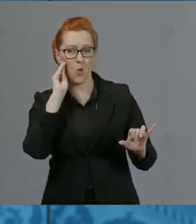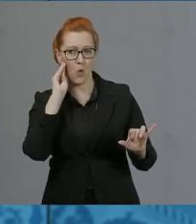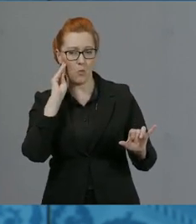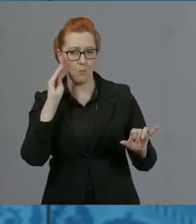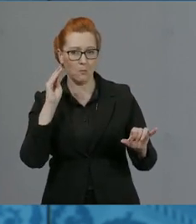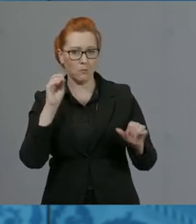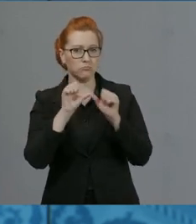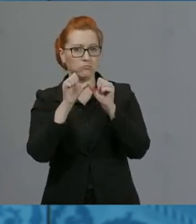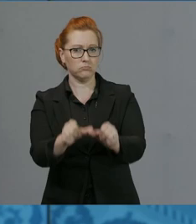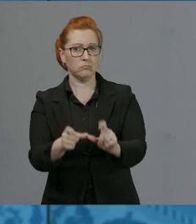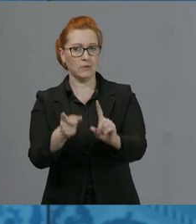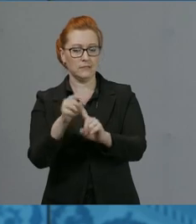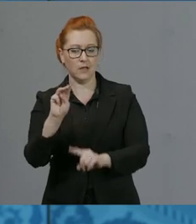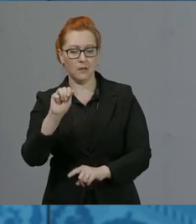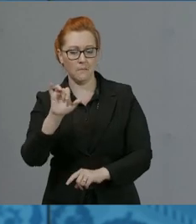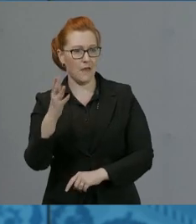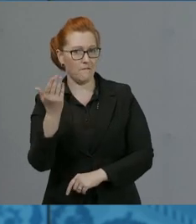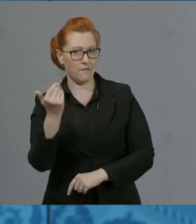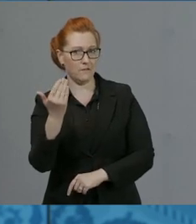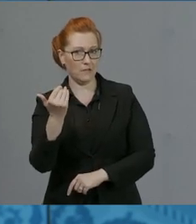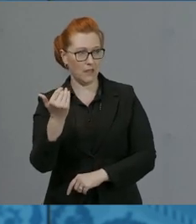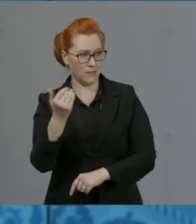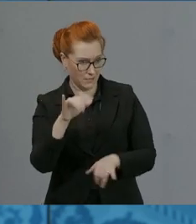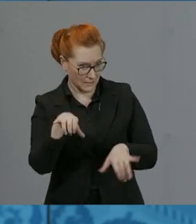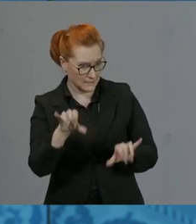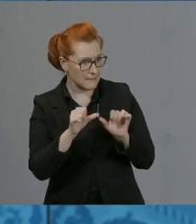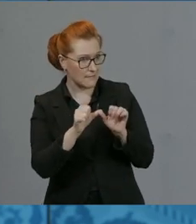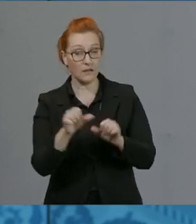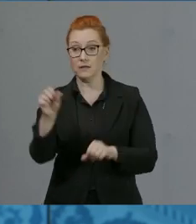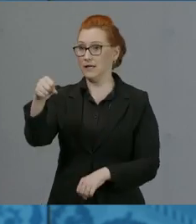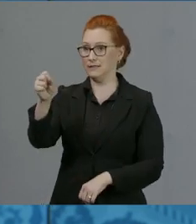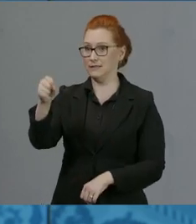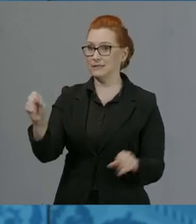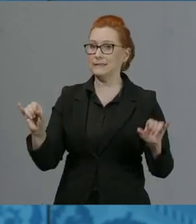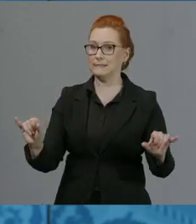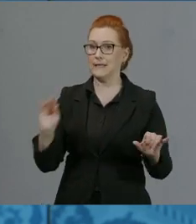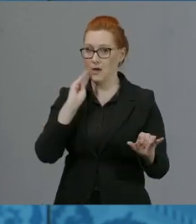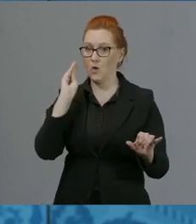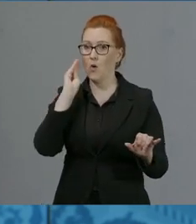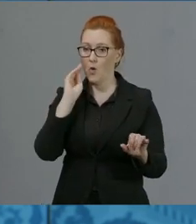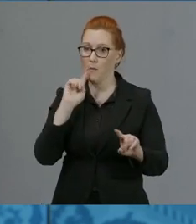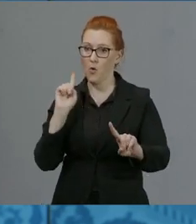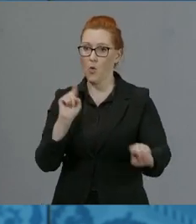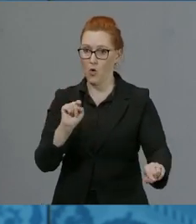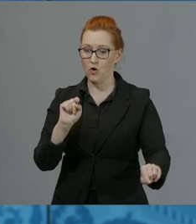The stay-at-home order is still there until the 15th. And the expectation